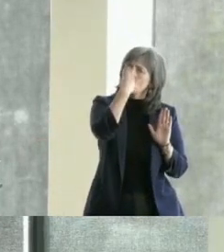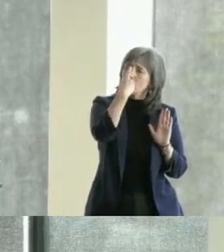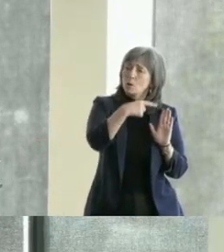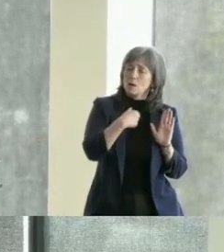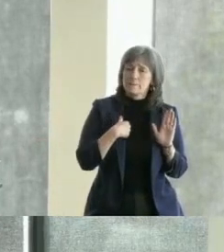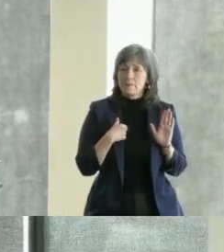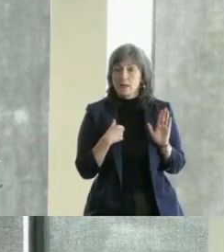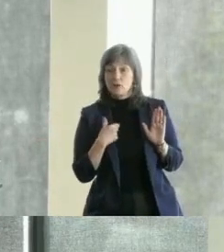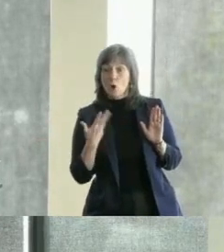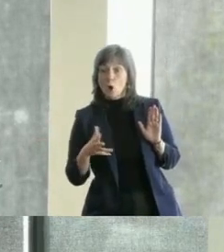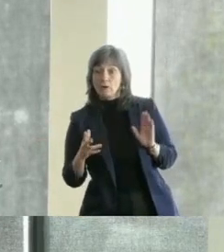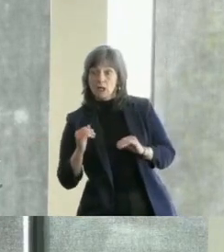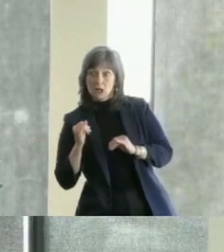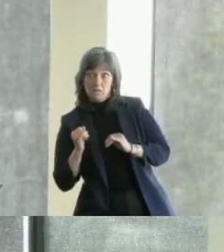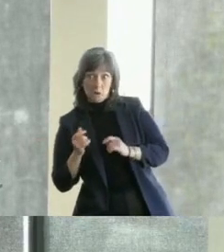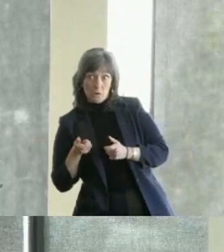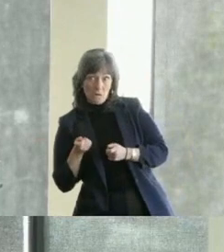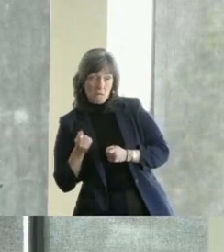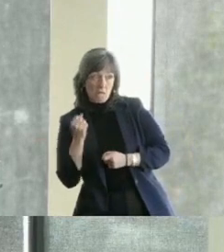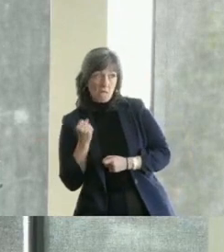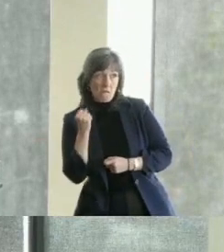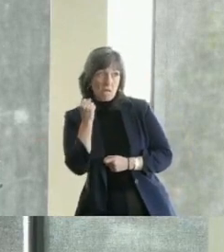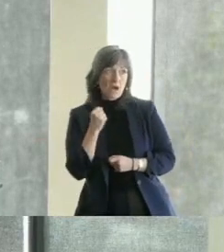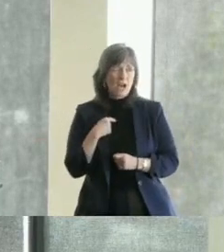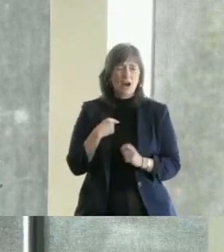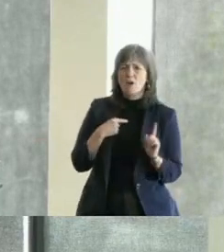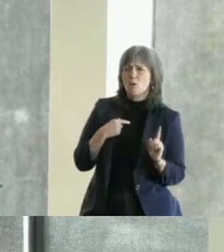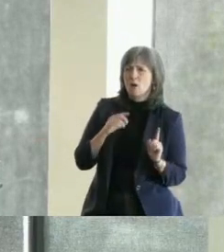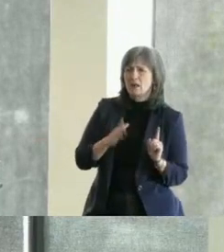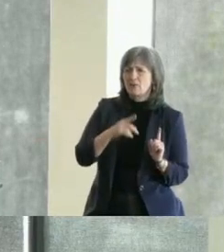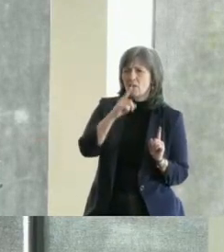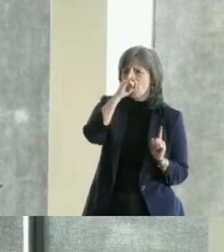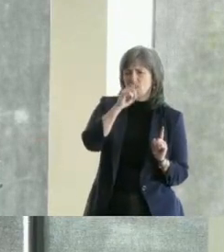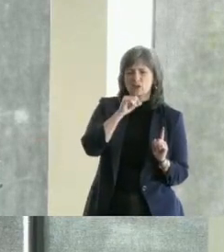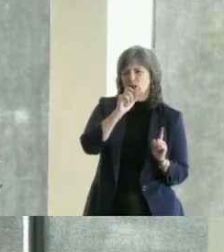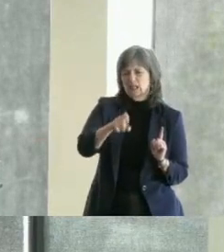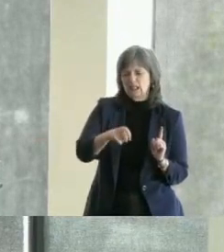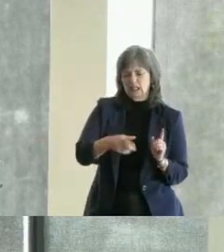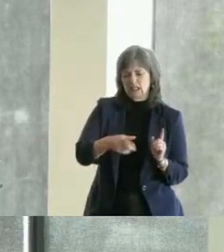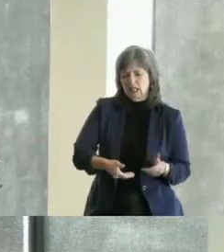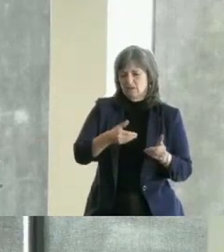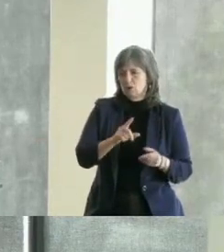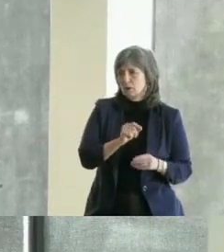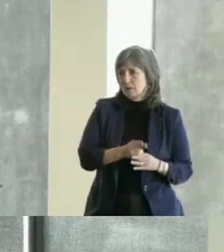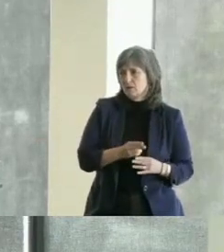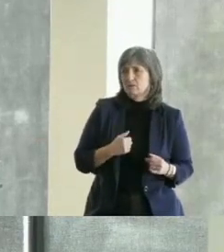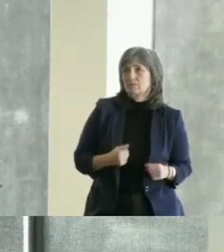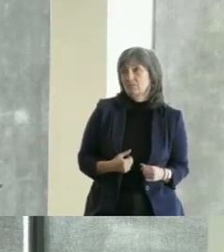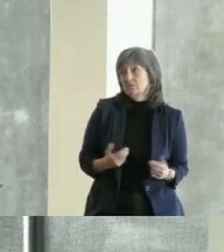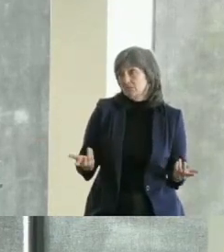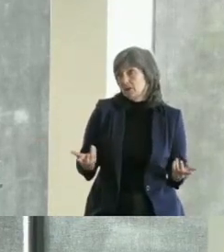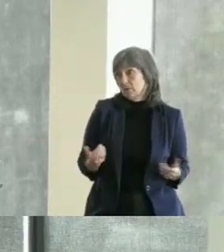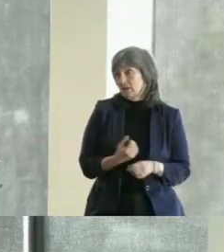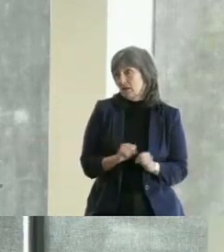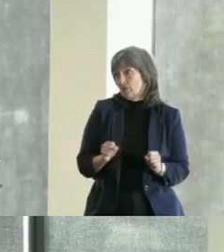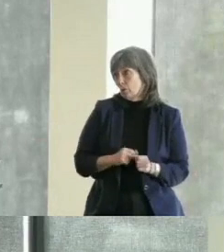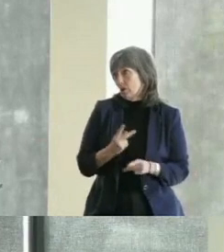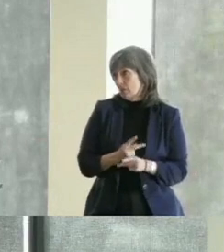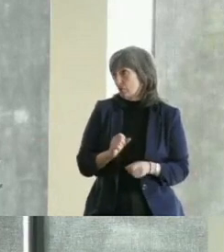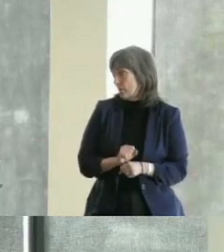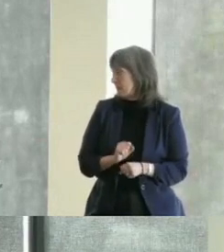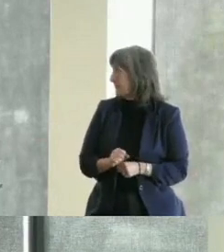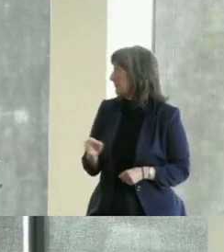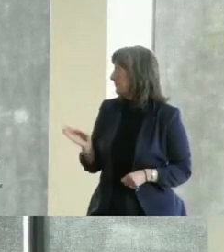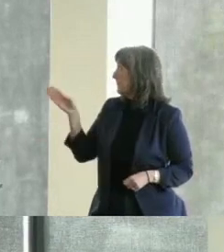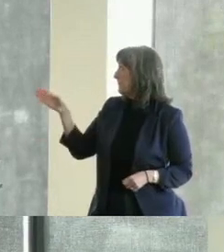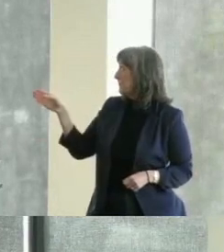over enough that they'll think about it and be like, oh, actually, we never thought that that's not necessary. We could change the job. Before